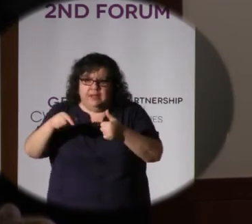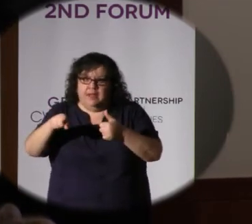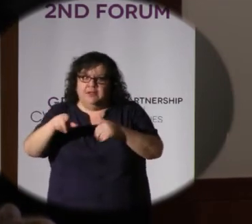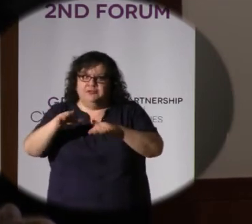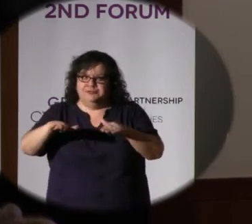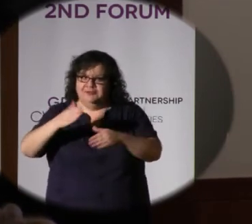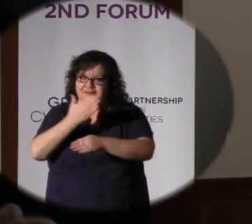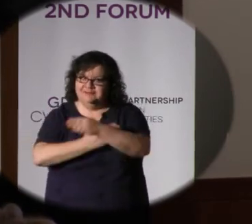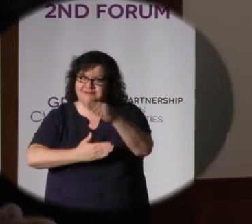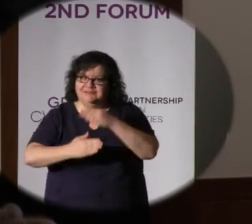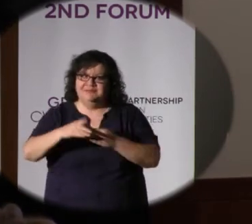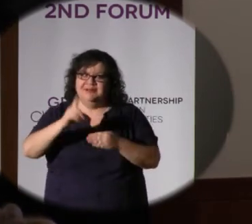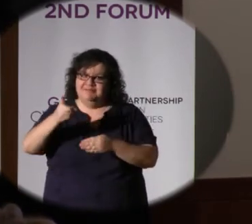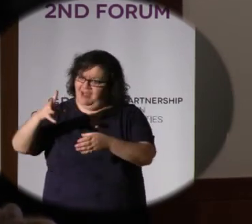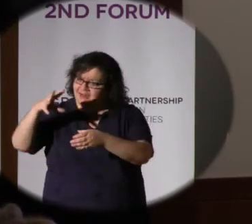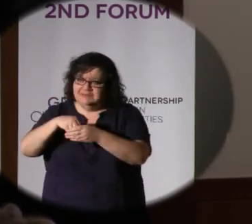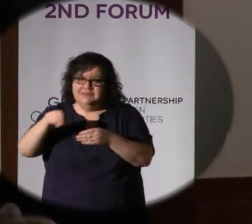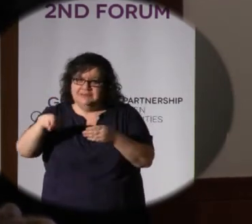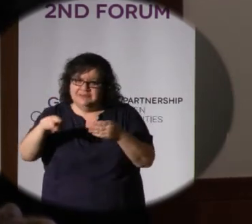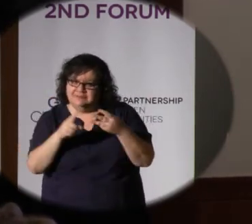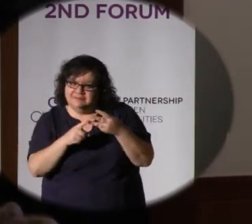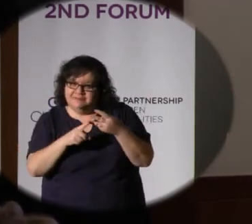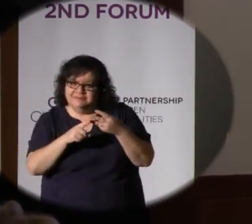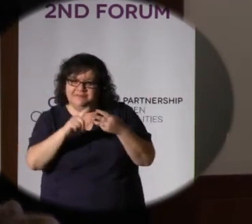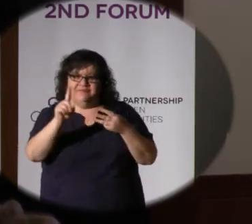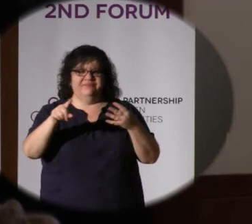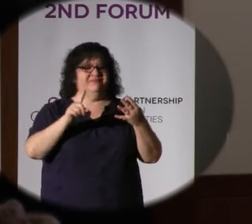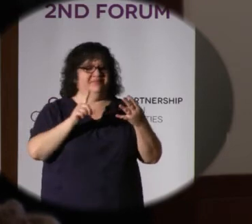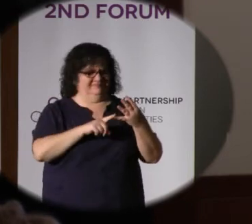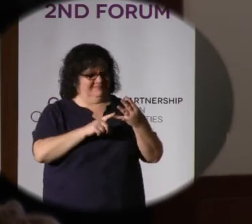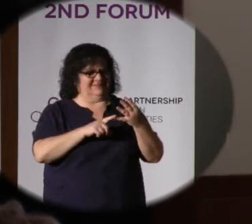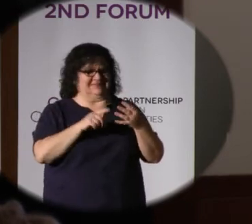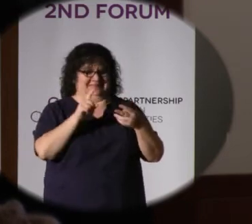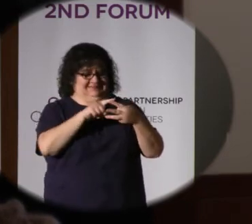children, particularly those that need these services the most.